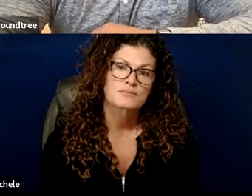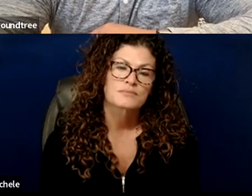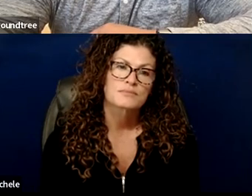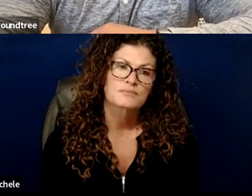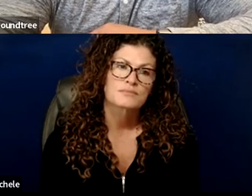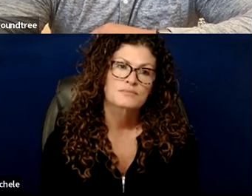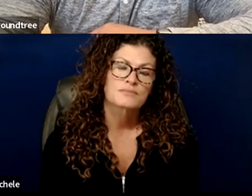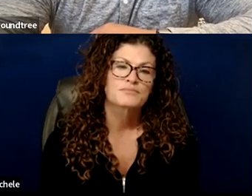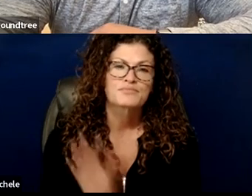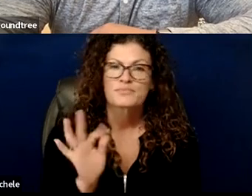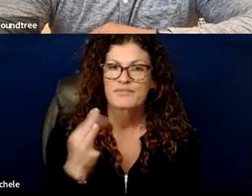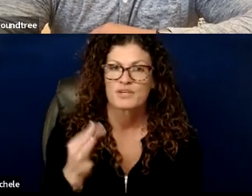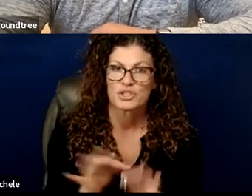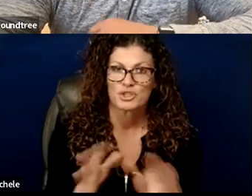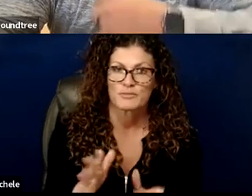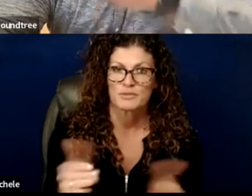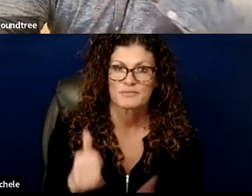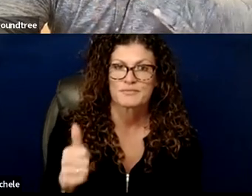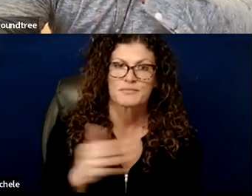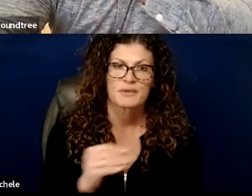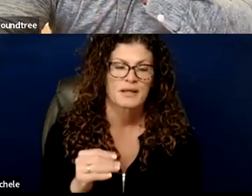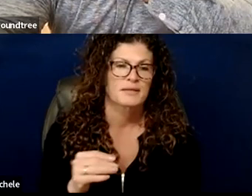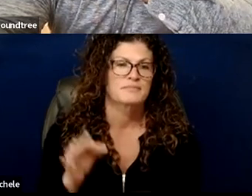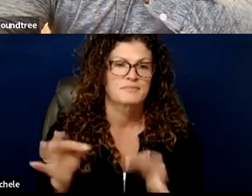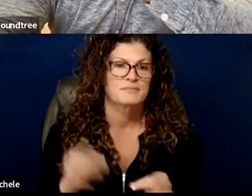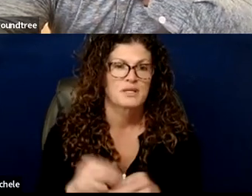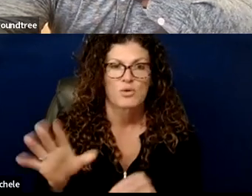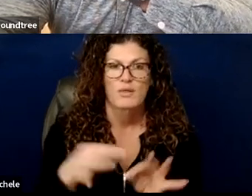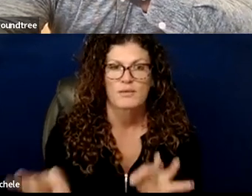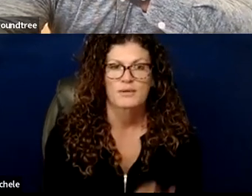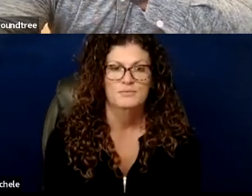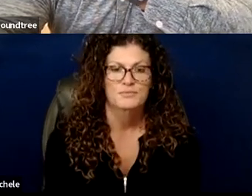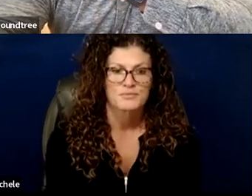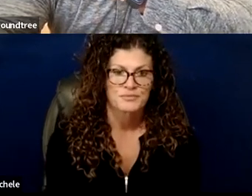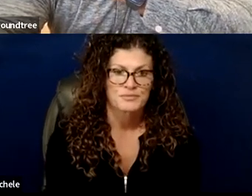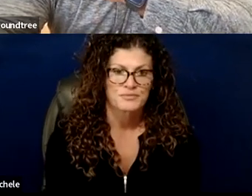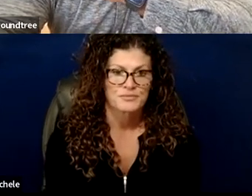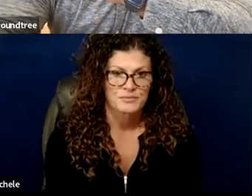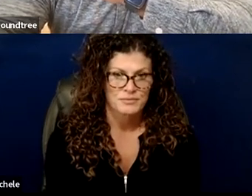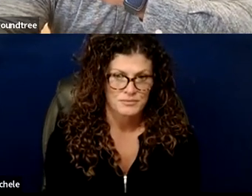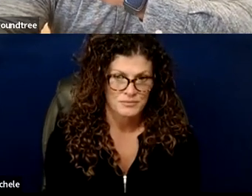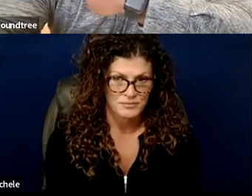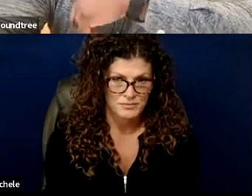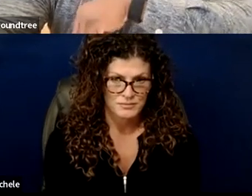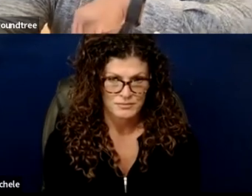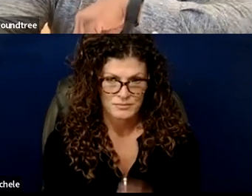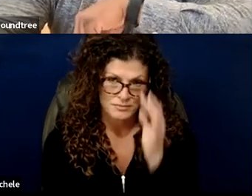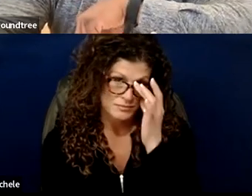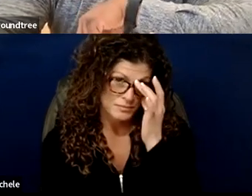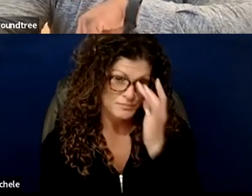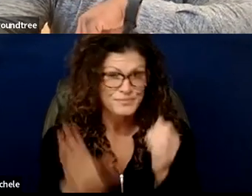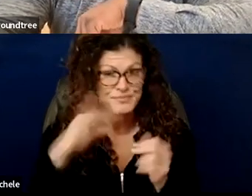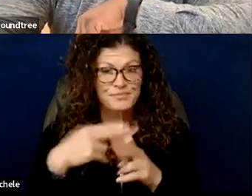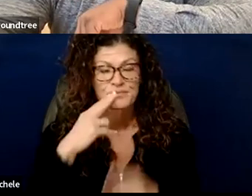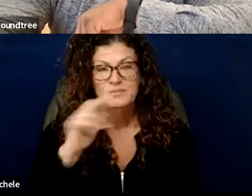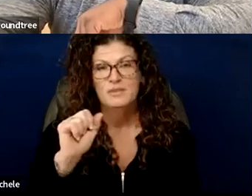And next our French interpreter, please introduce yourself and give Zoom instructions in French. Good evening, my name is Angel. I'll be